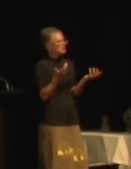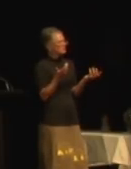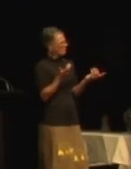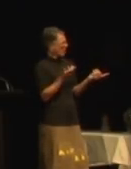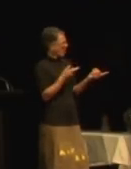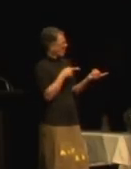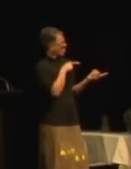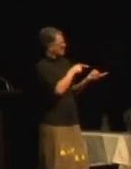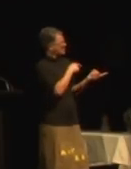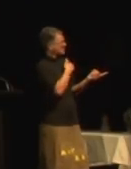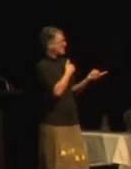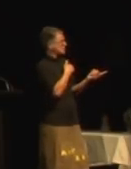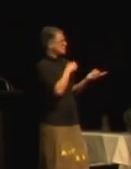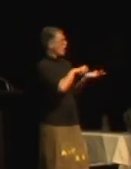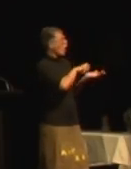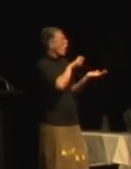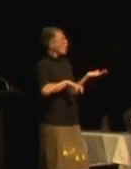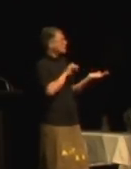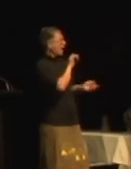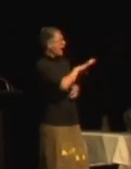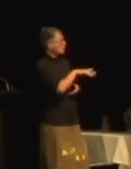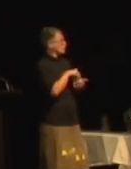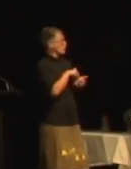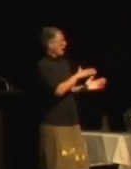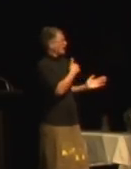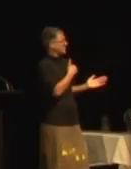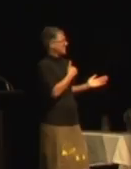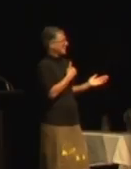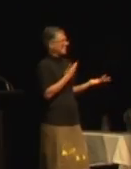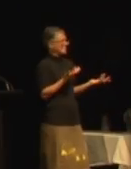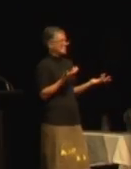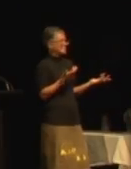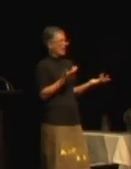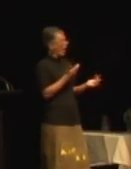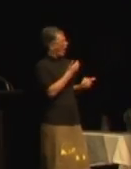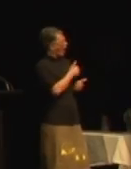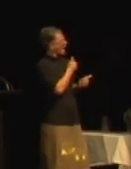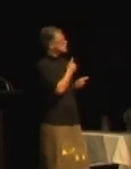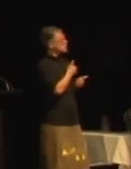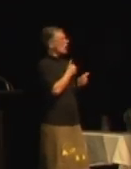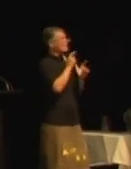this needs to be opt out, not opt in. I enjoy taking candid photos